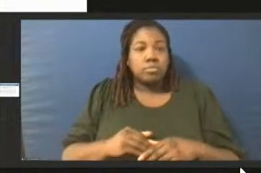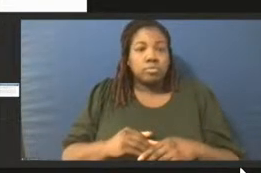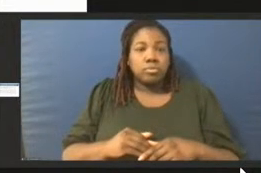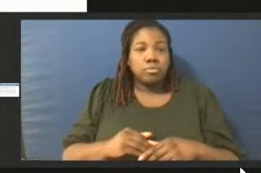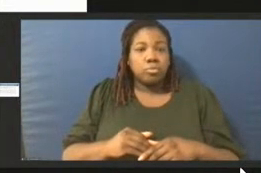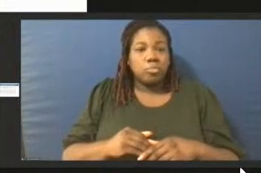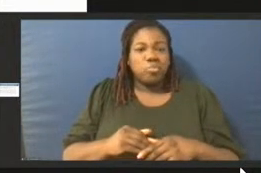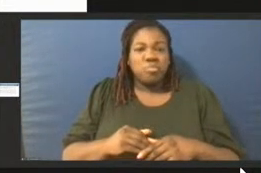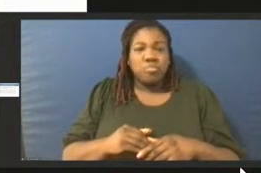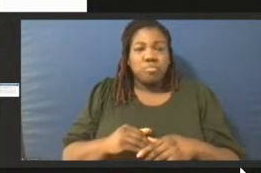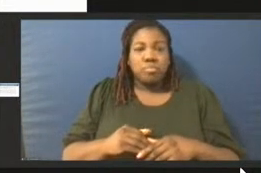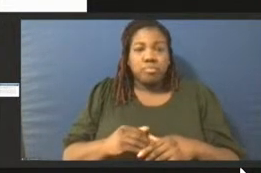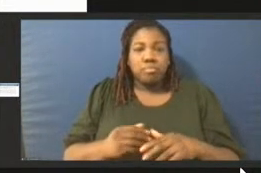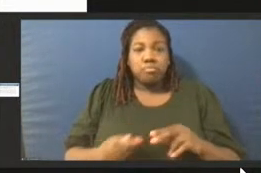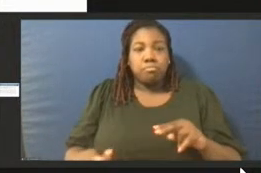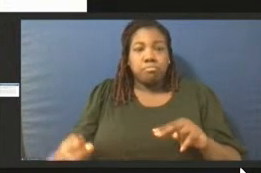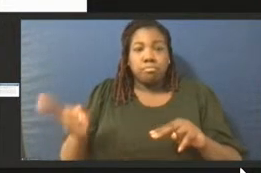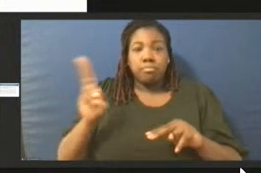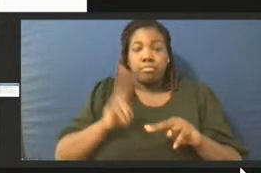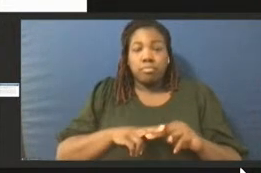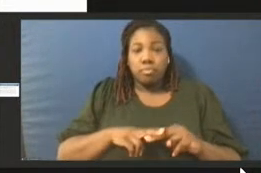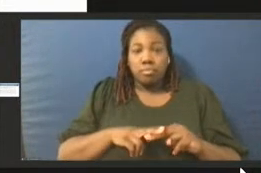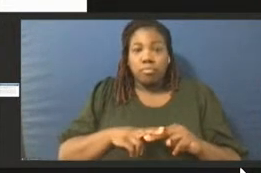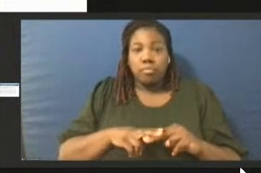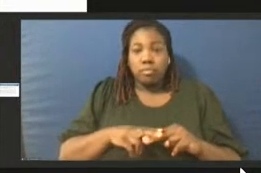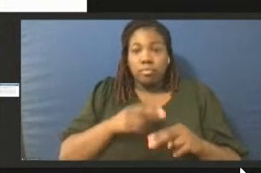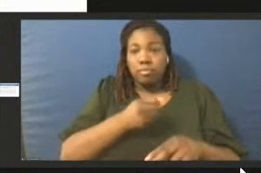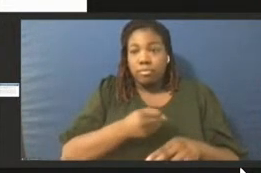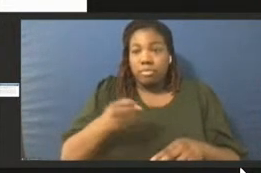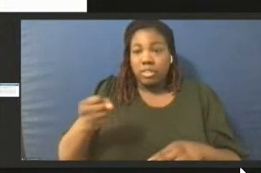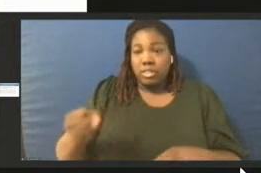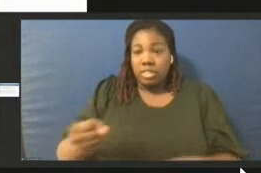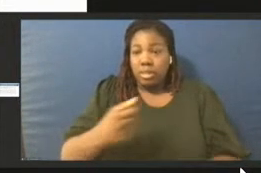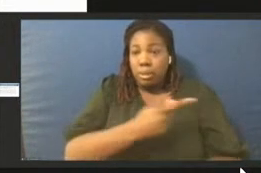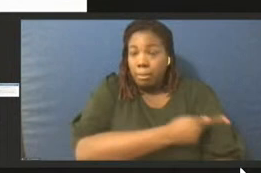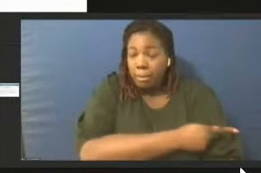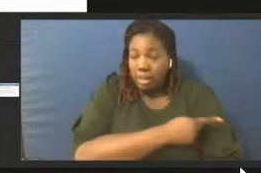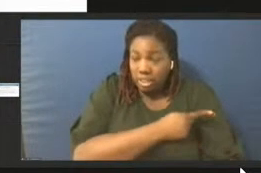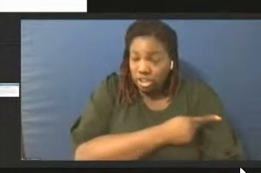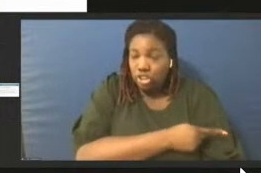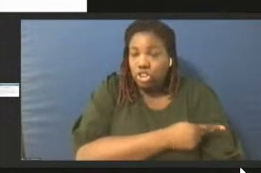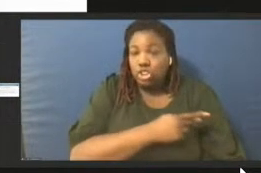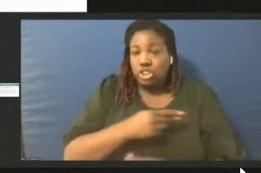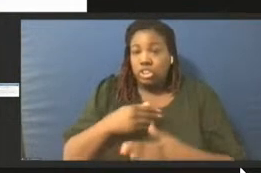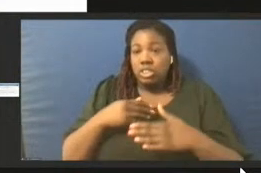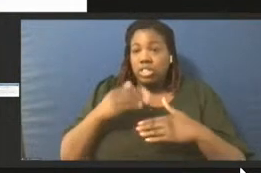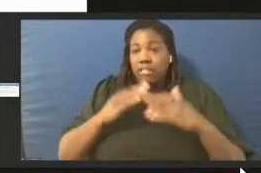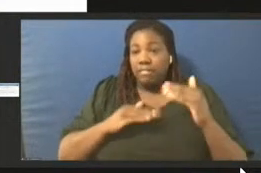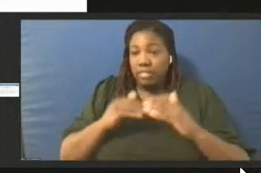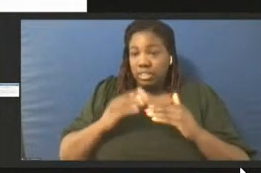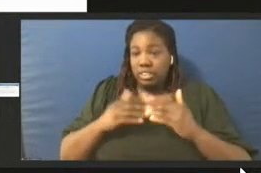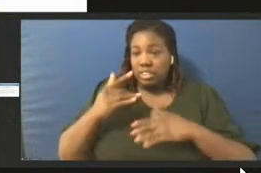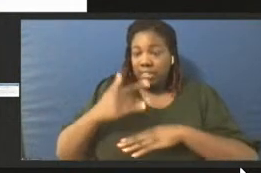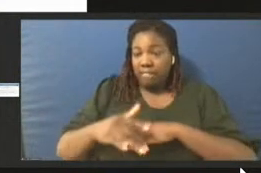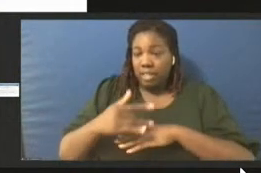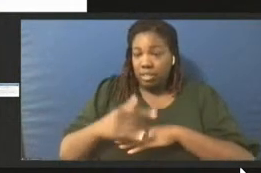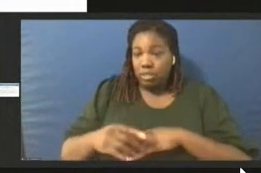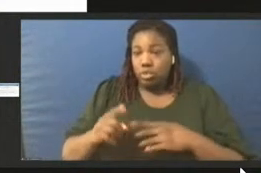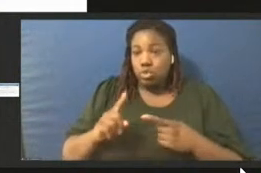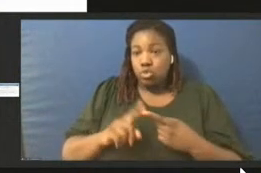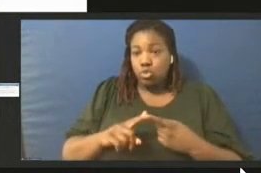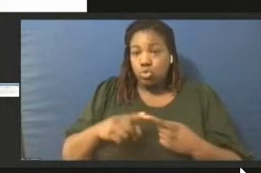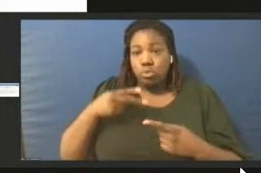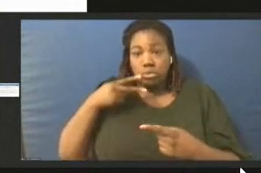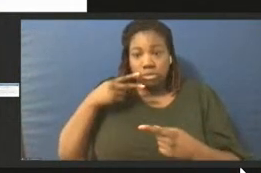increasing the number of inpatient facilities available to Native Americans, Pacific Islanders, and others.